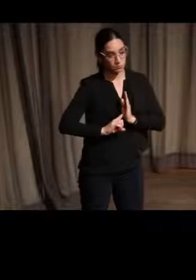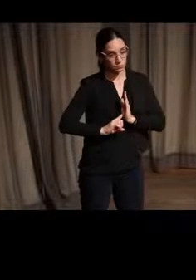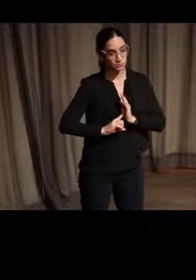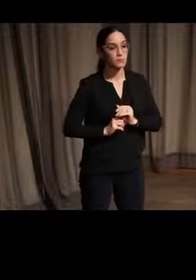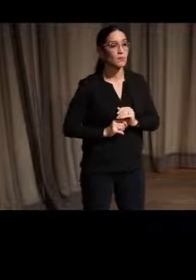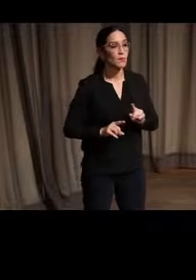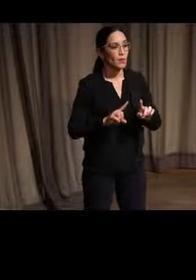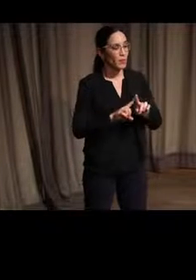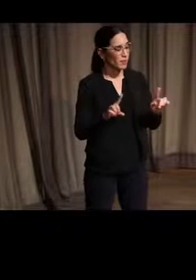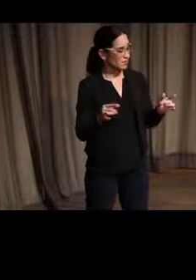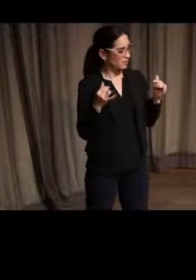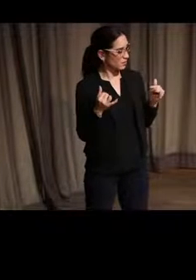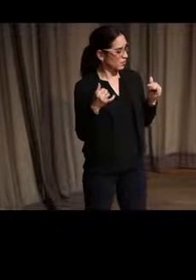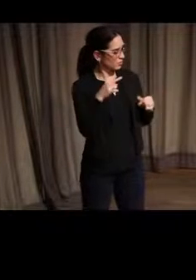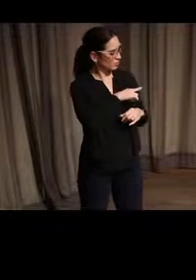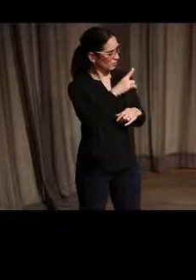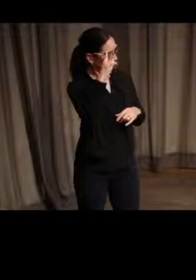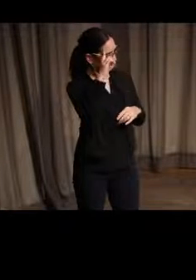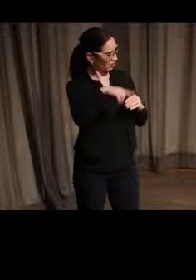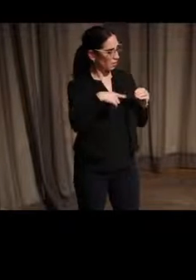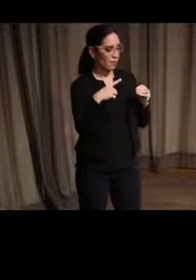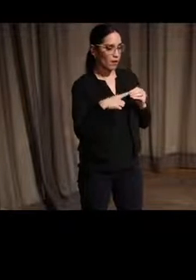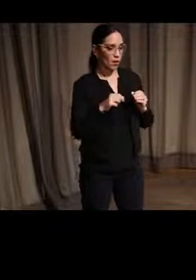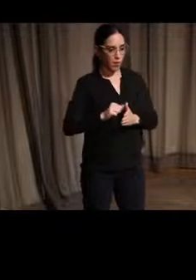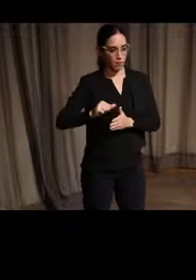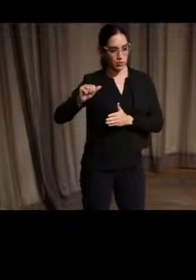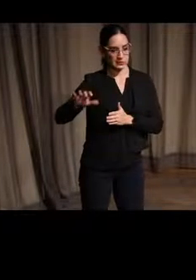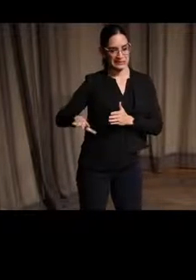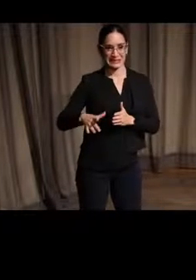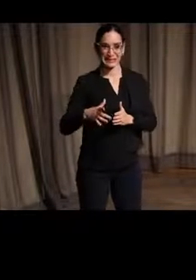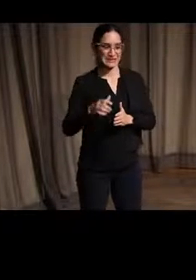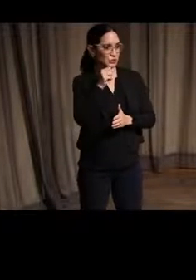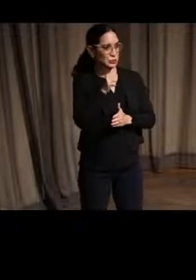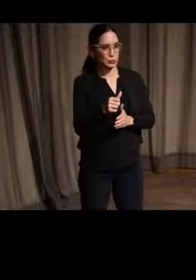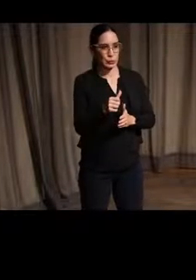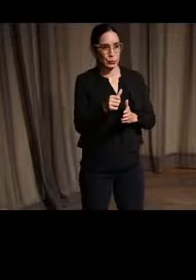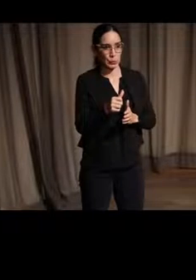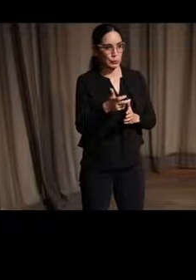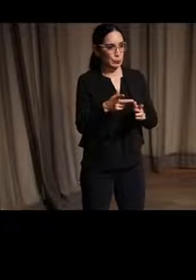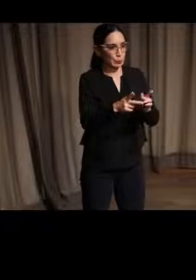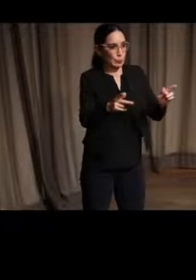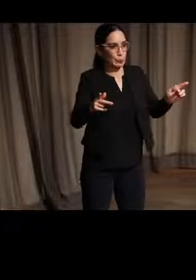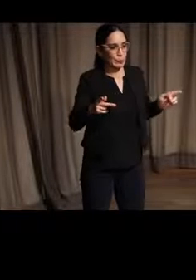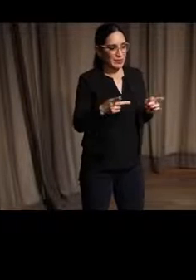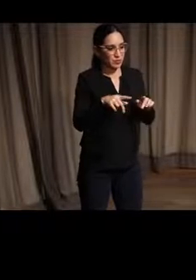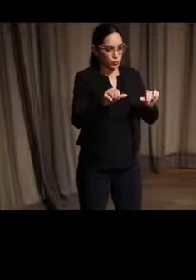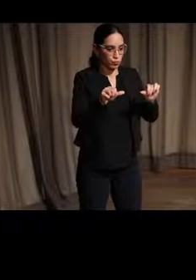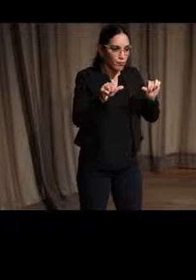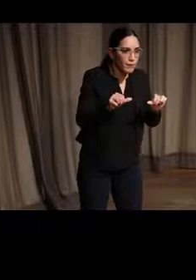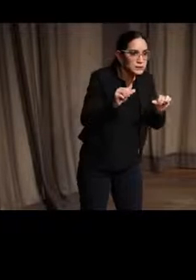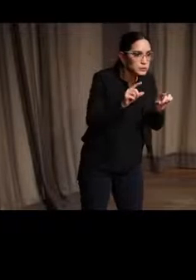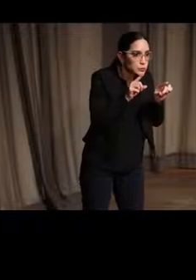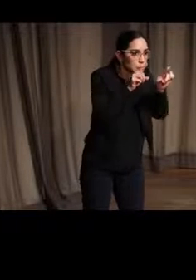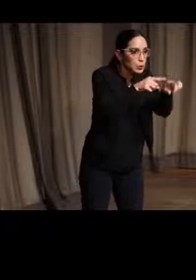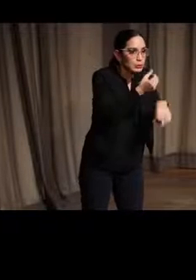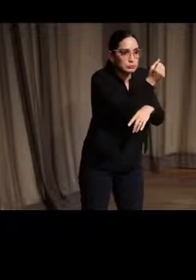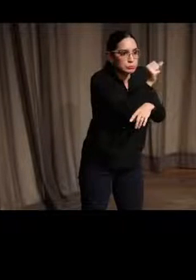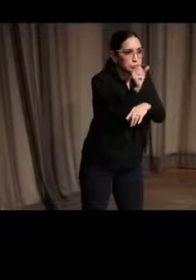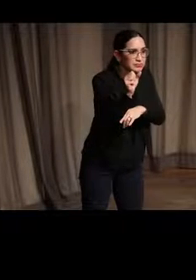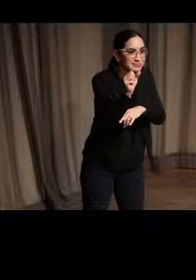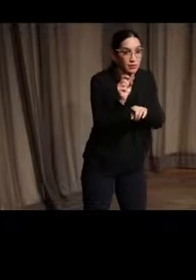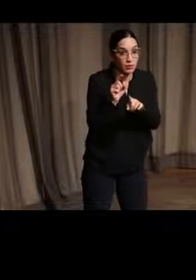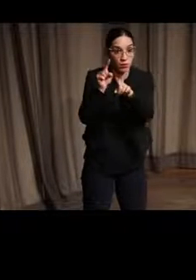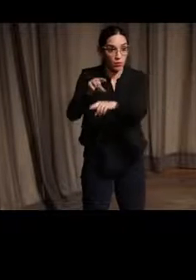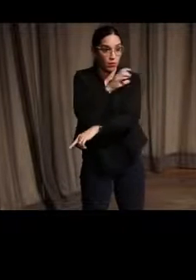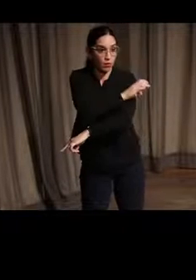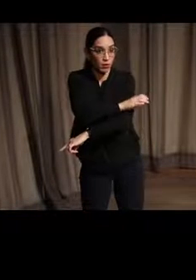abortion, it means that there's no longer a place to protest. There isn't a physical space. You're not going to a clinic, so you can't